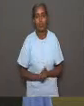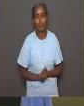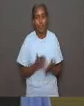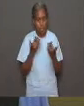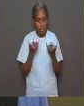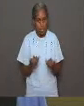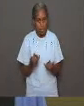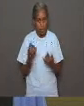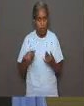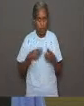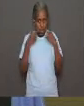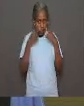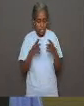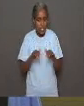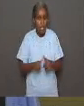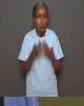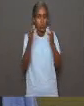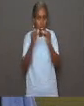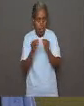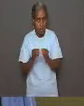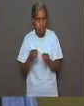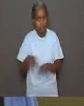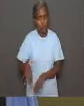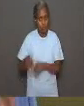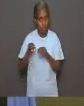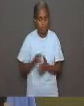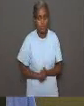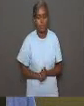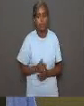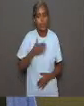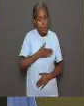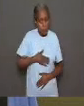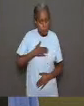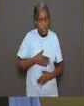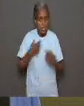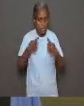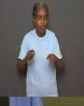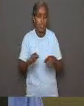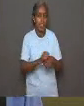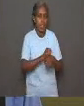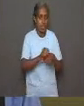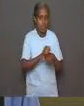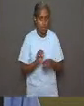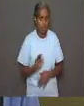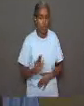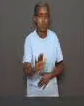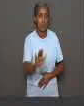Now that you have seen how this is calculated, students, please try an activity on your